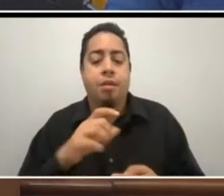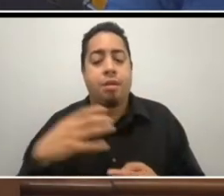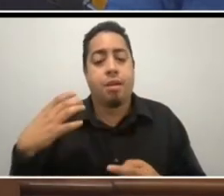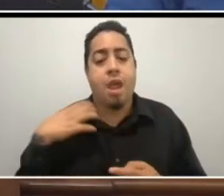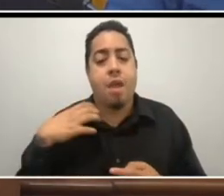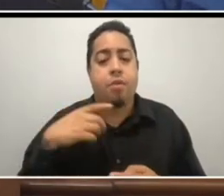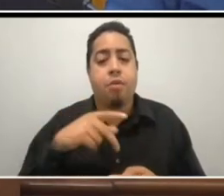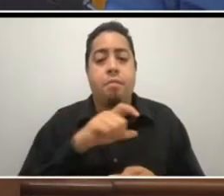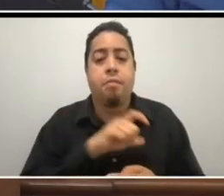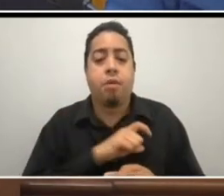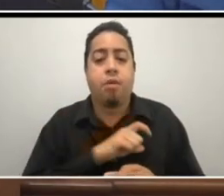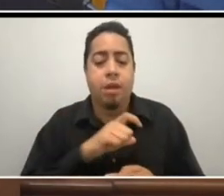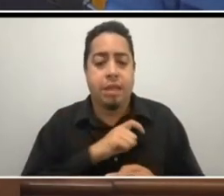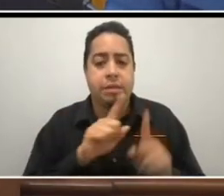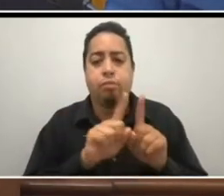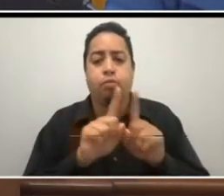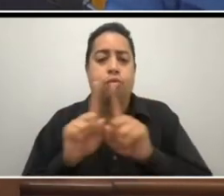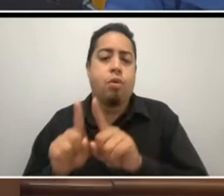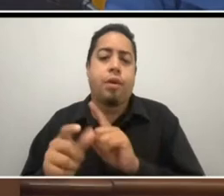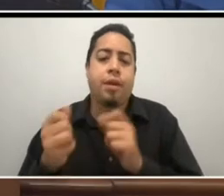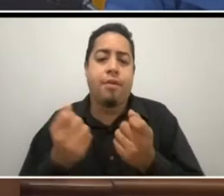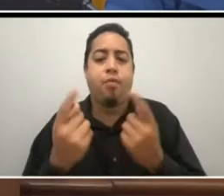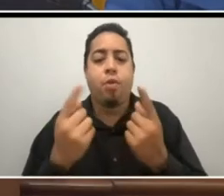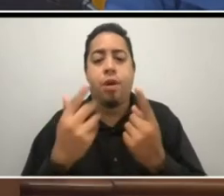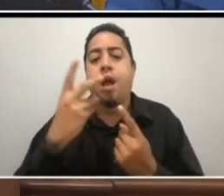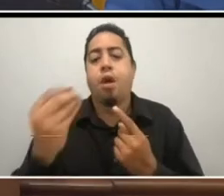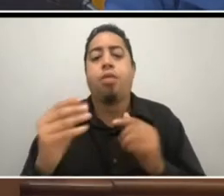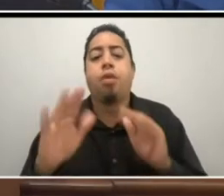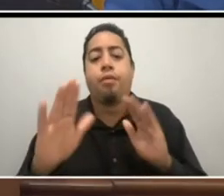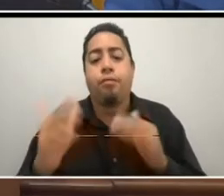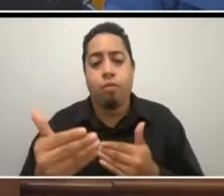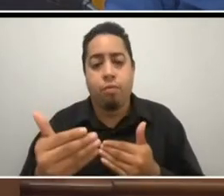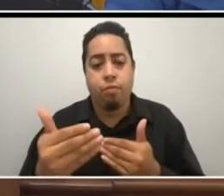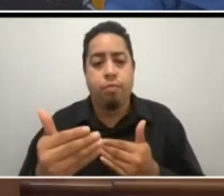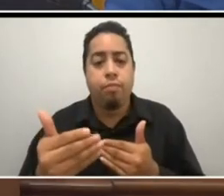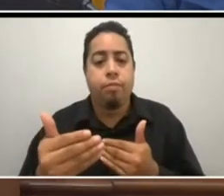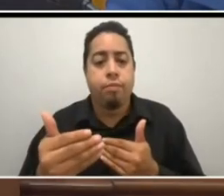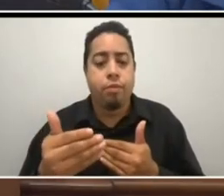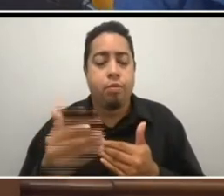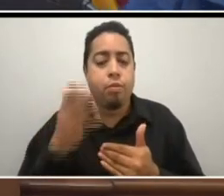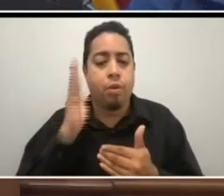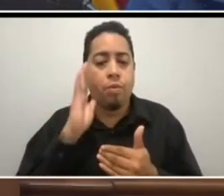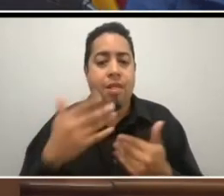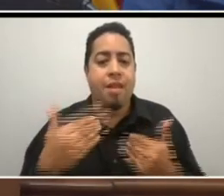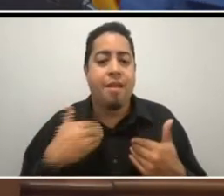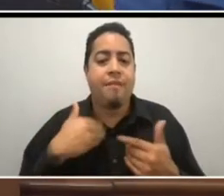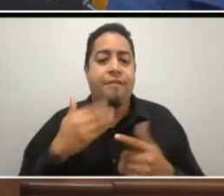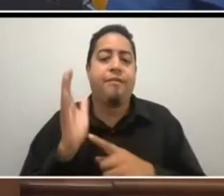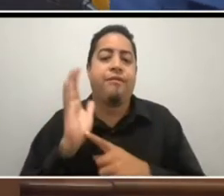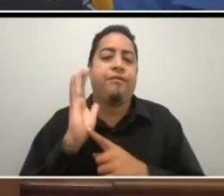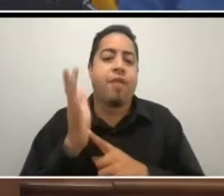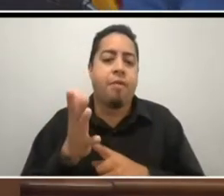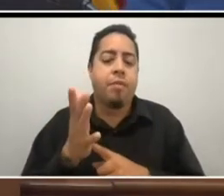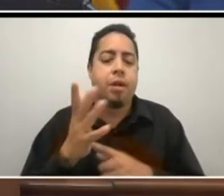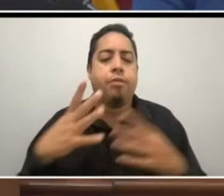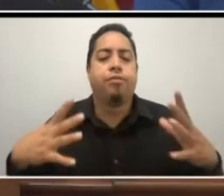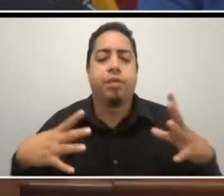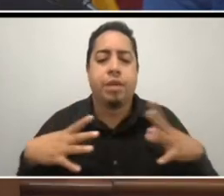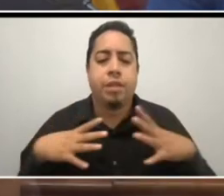witnesses from the room. We'll have 5 minutes, 5 minute recess.